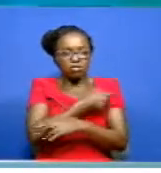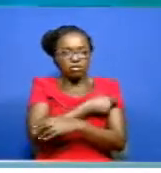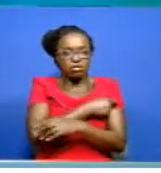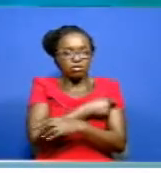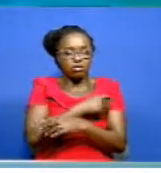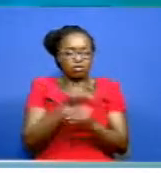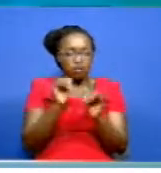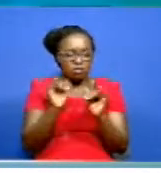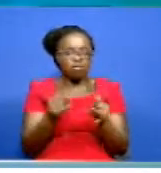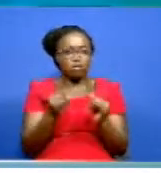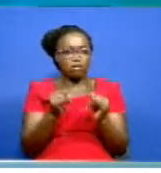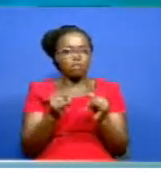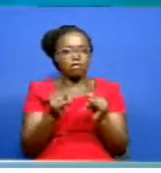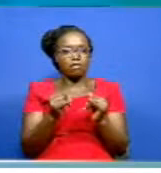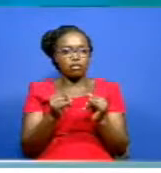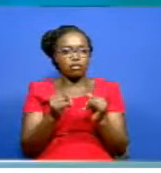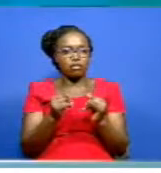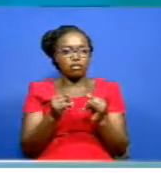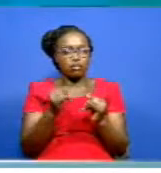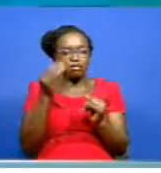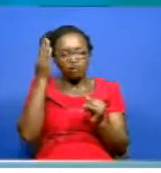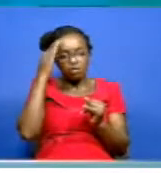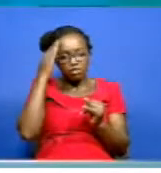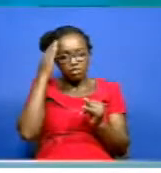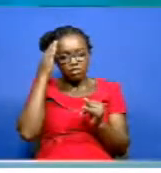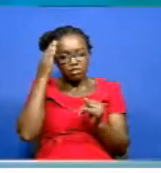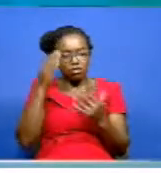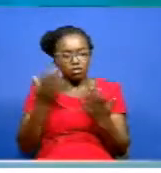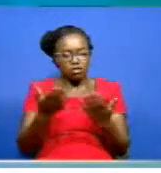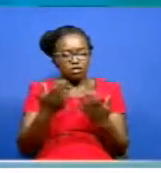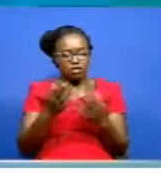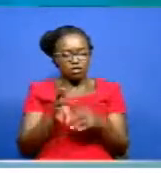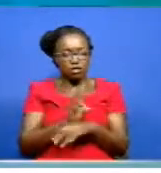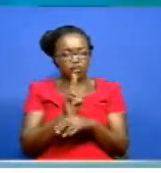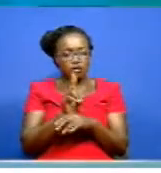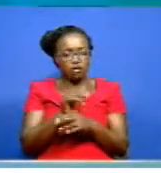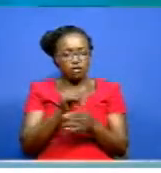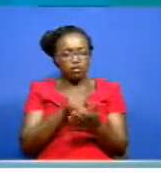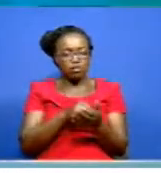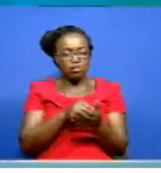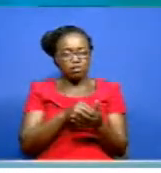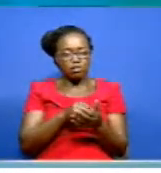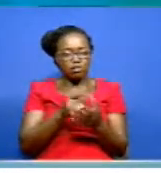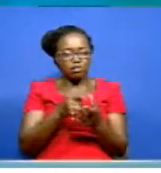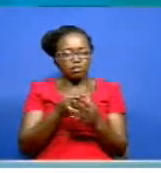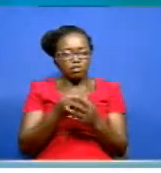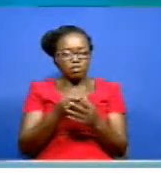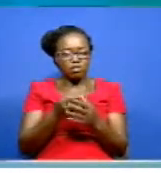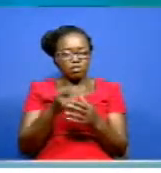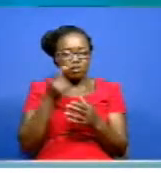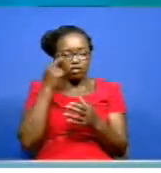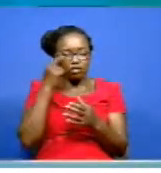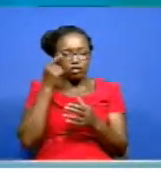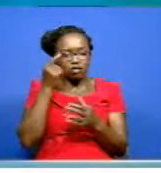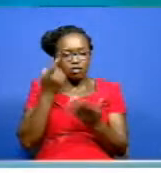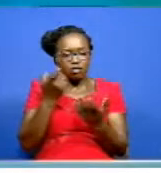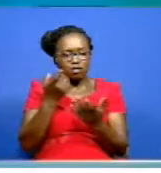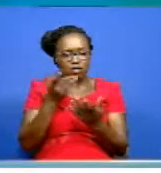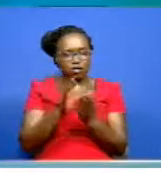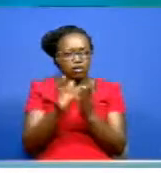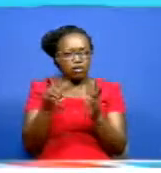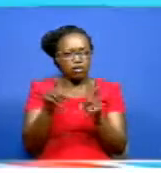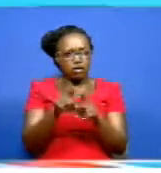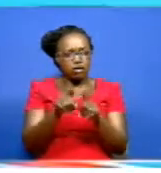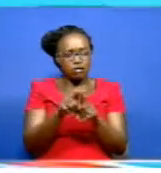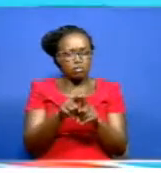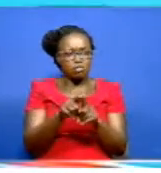new vaccine. They need to learn how to use it and how it looks, you know, just so that they are on the same page.